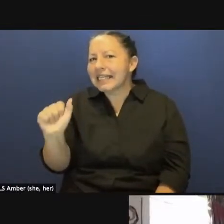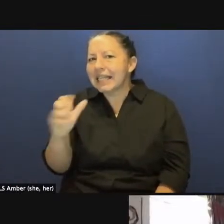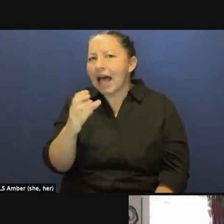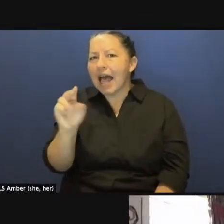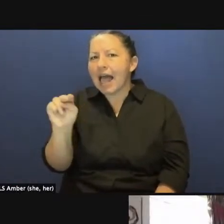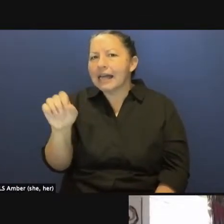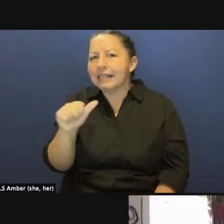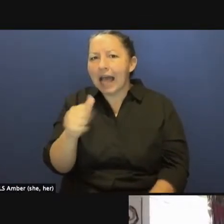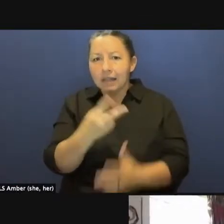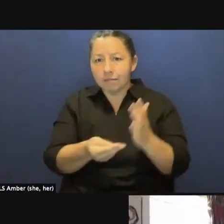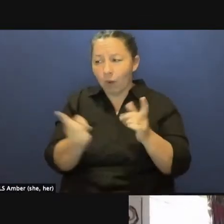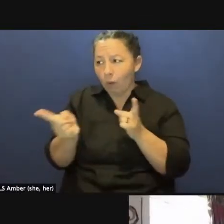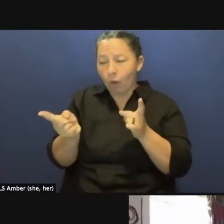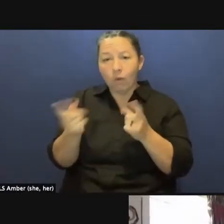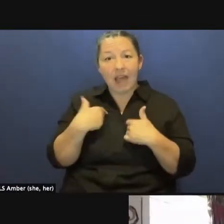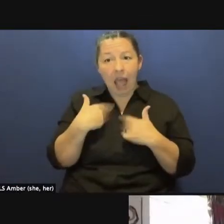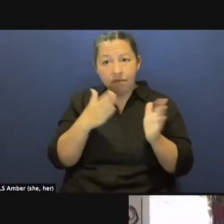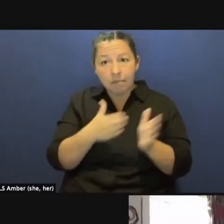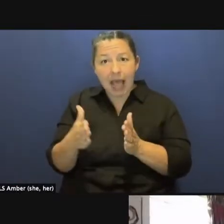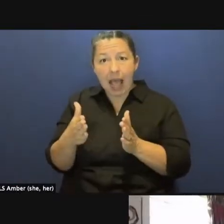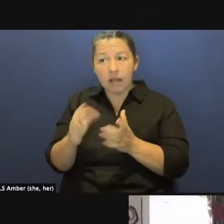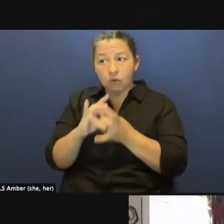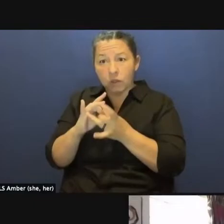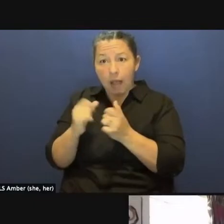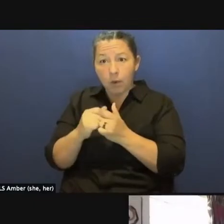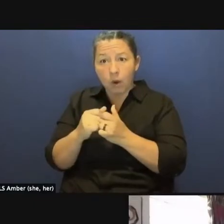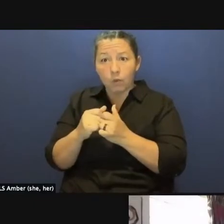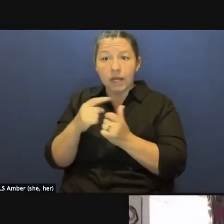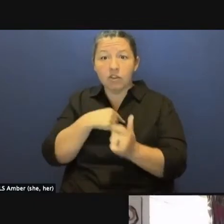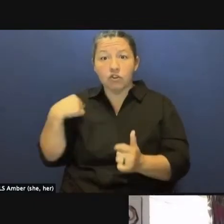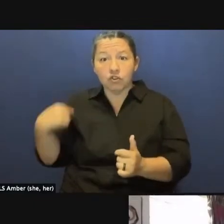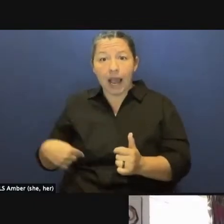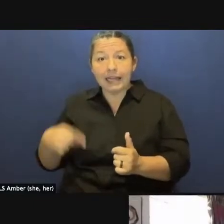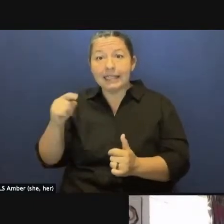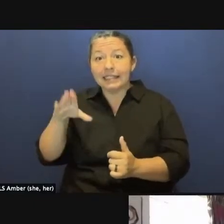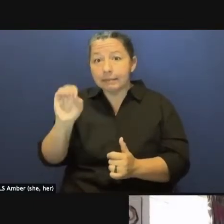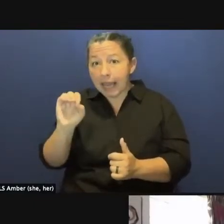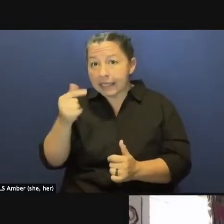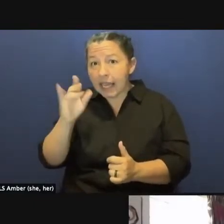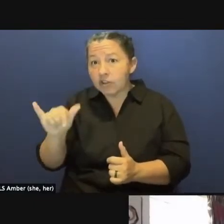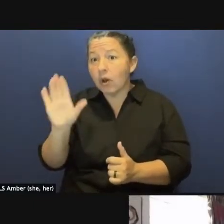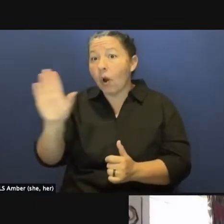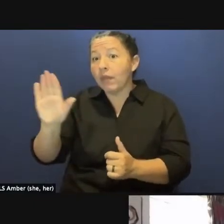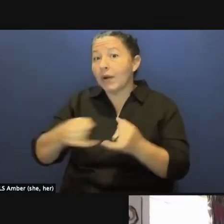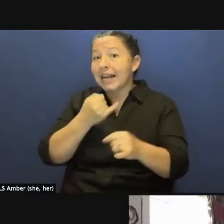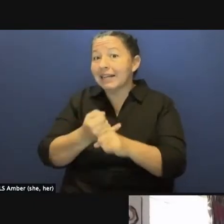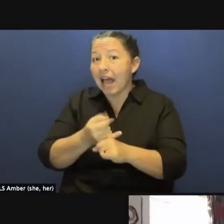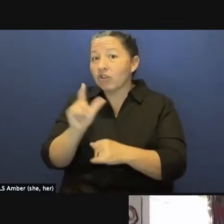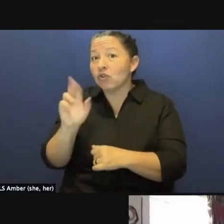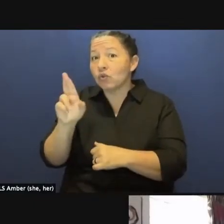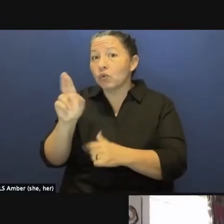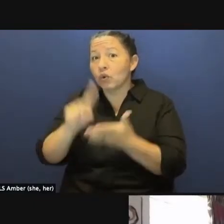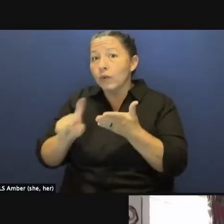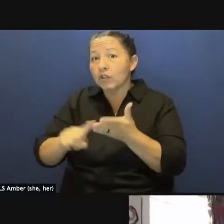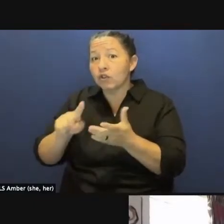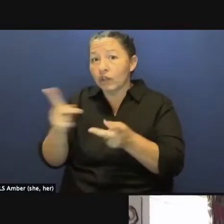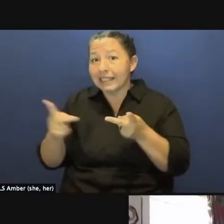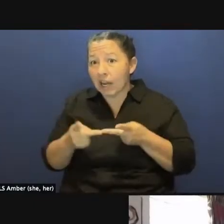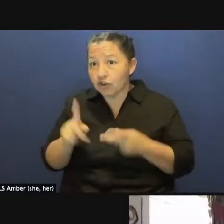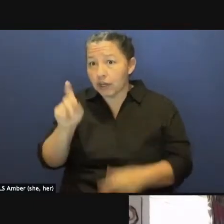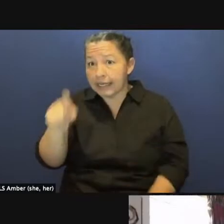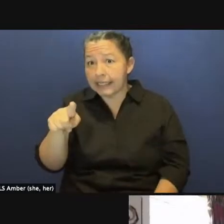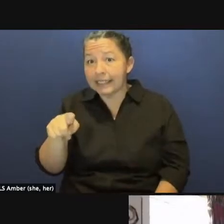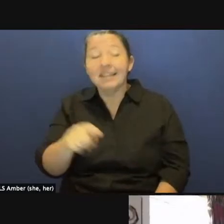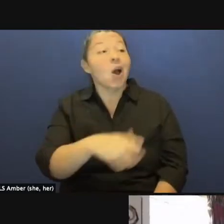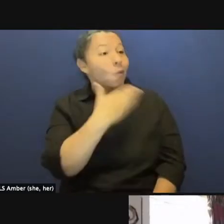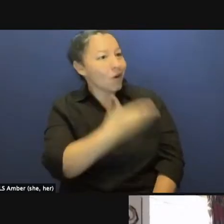plans to collaborate with the Chinese Space Agency on their International Lunar Research Station? Thanks. Yeah, it's a